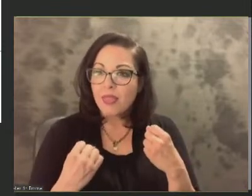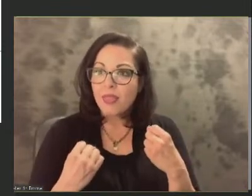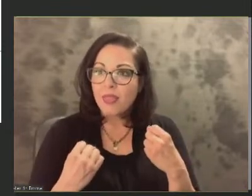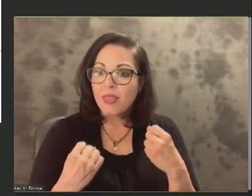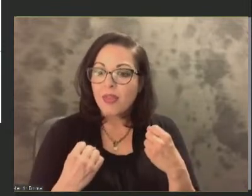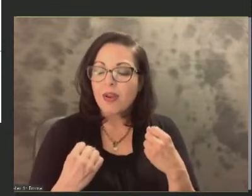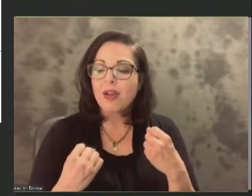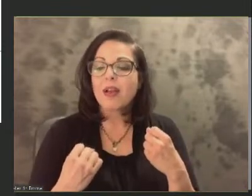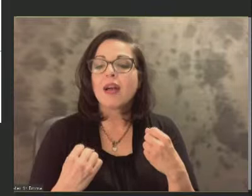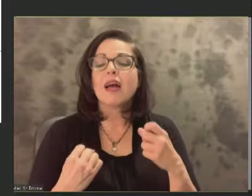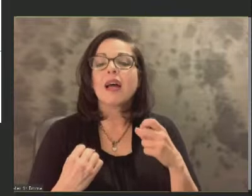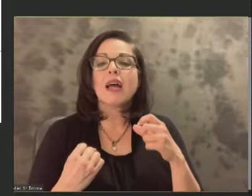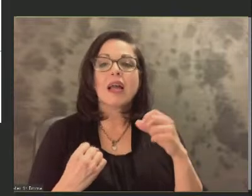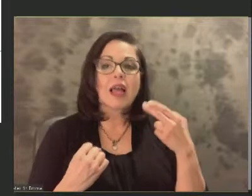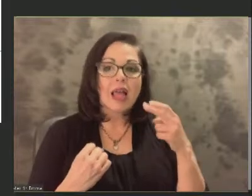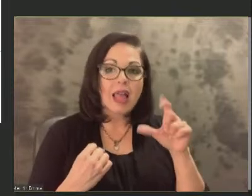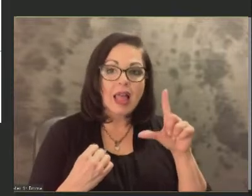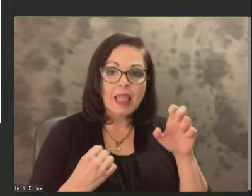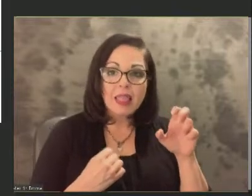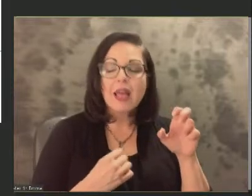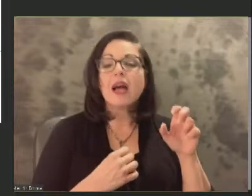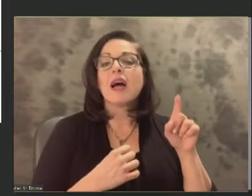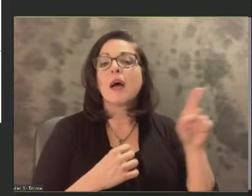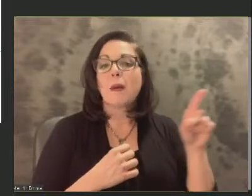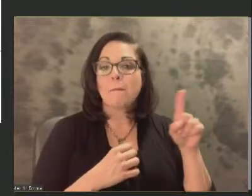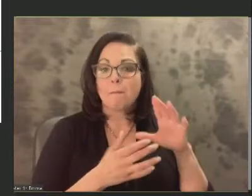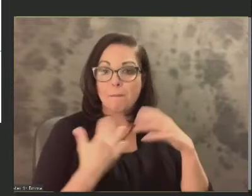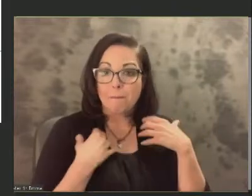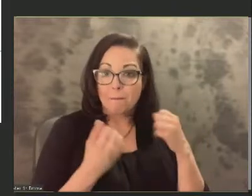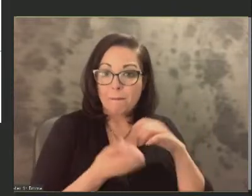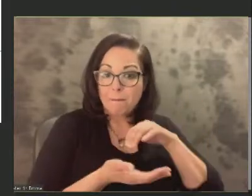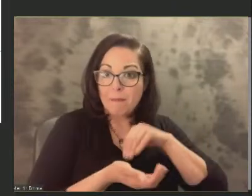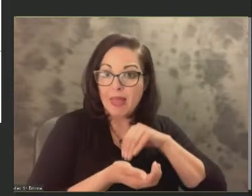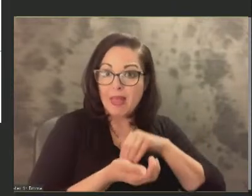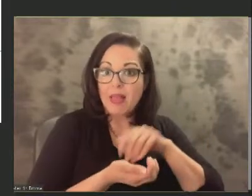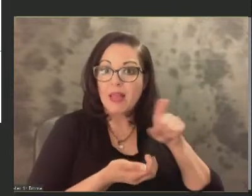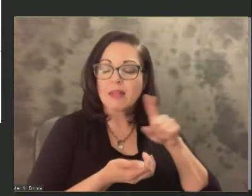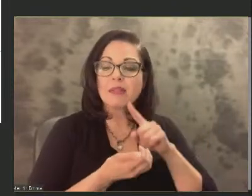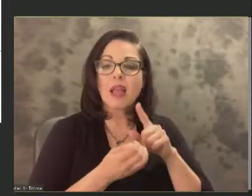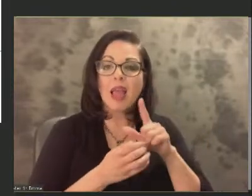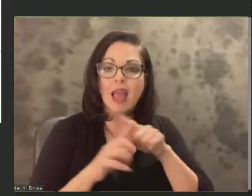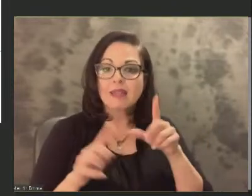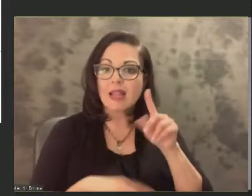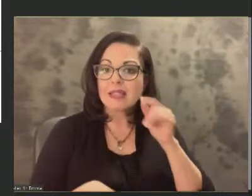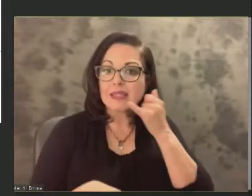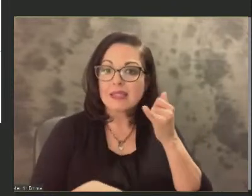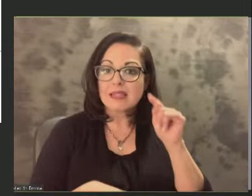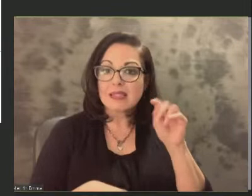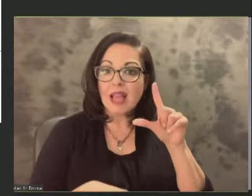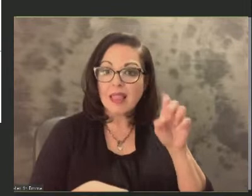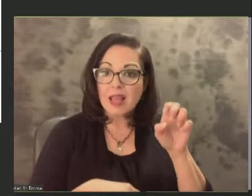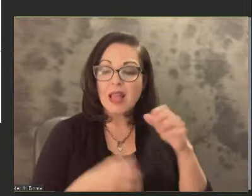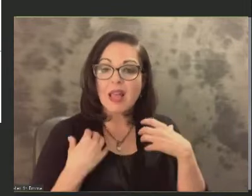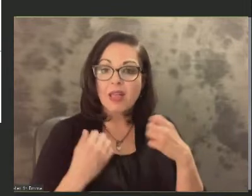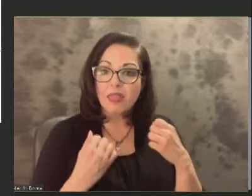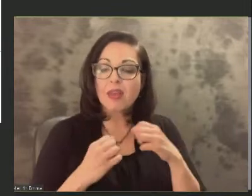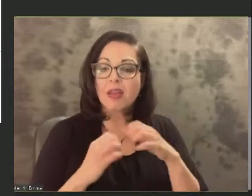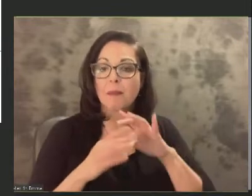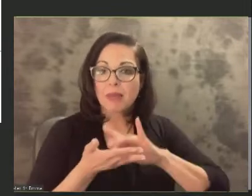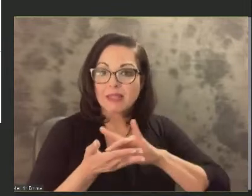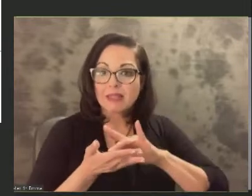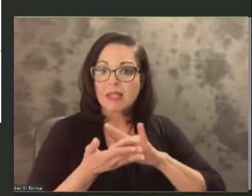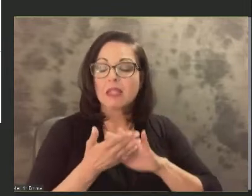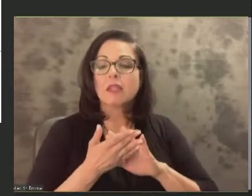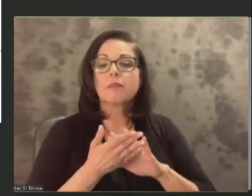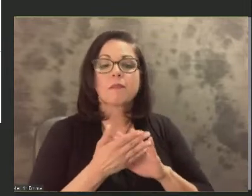HealthHealth and HealthMedicine. This recommendation including allocating funding to address the internet deserts.